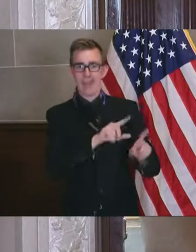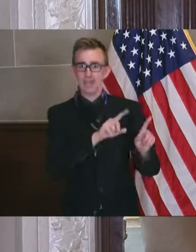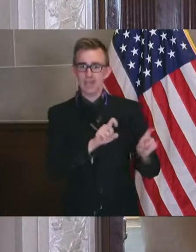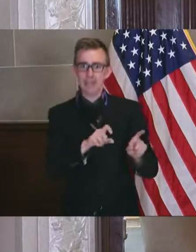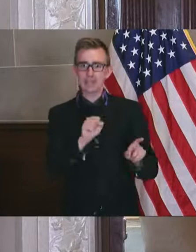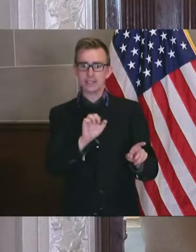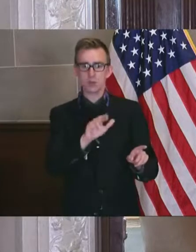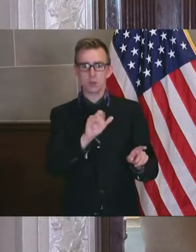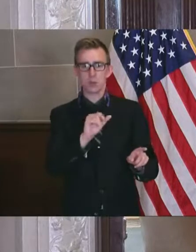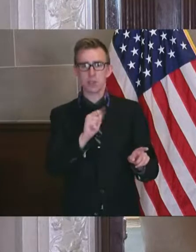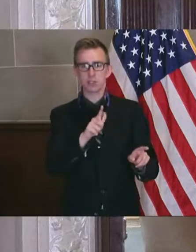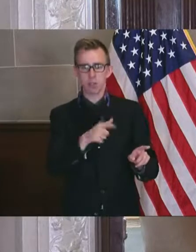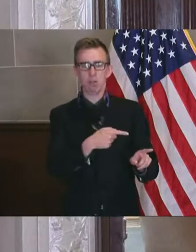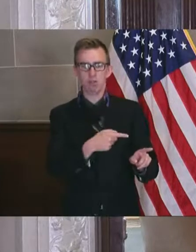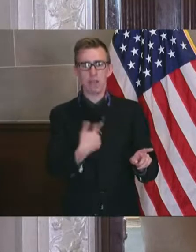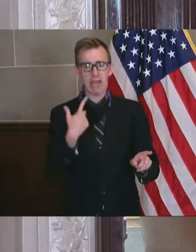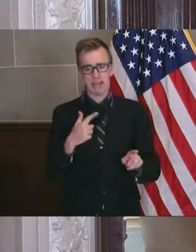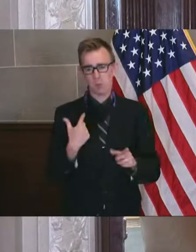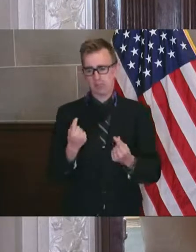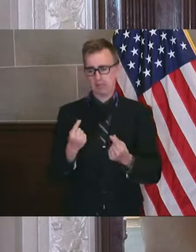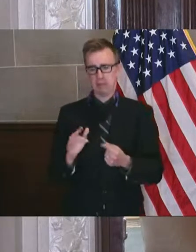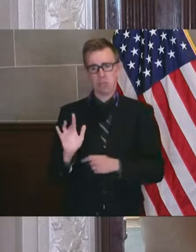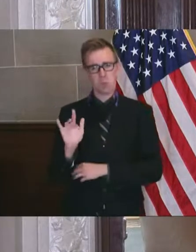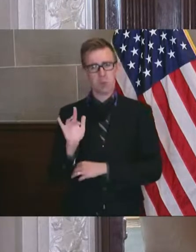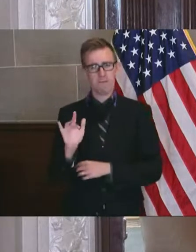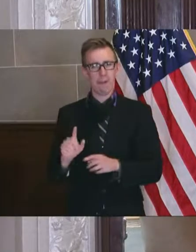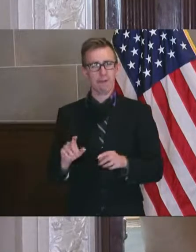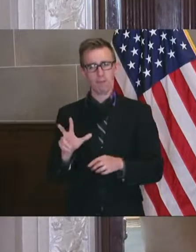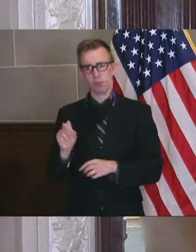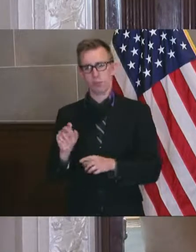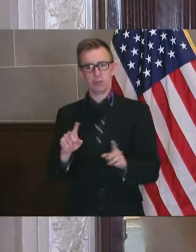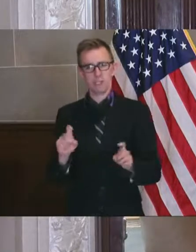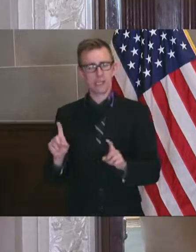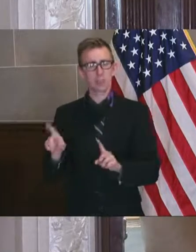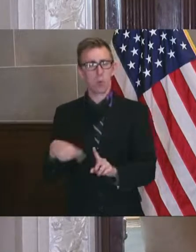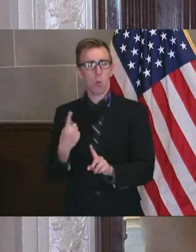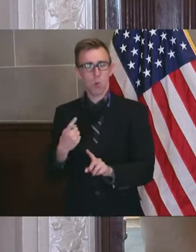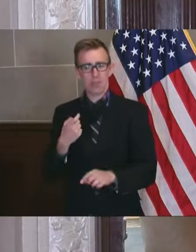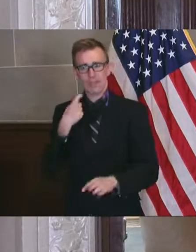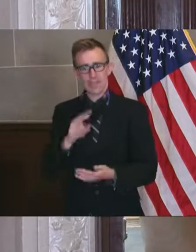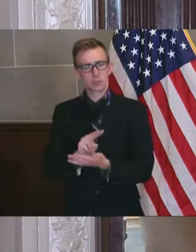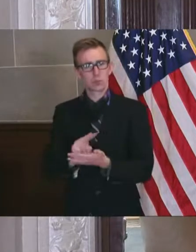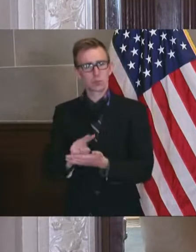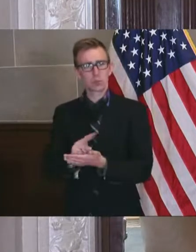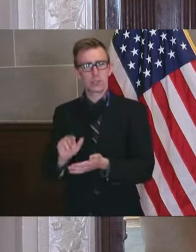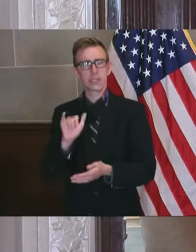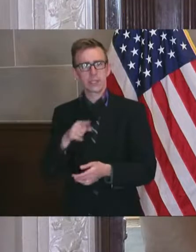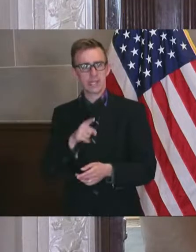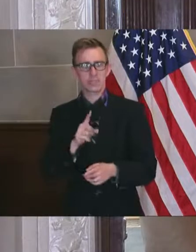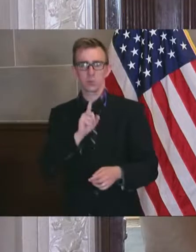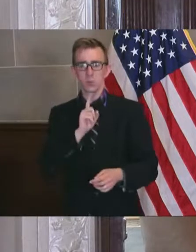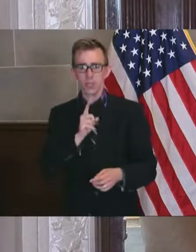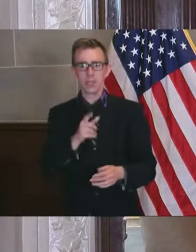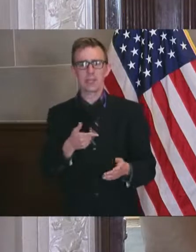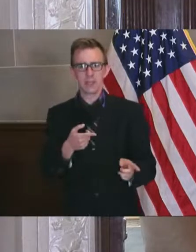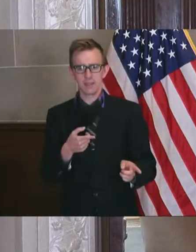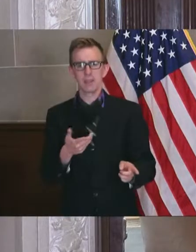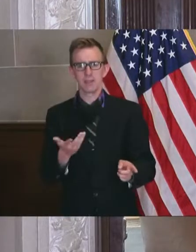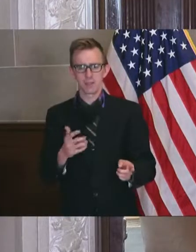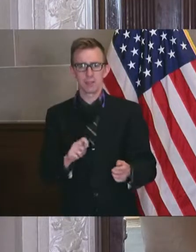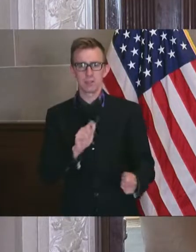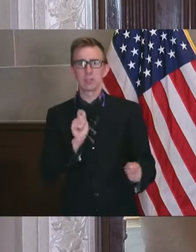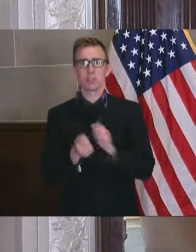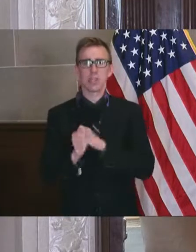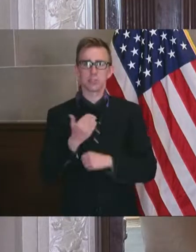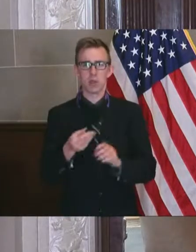10 days that we were doing, I think we did like 25 tests or 30. It's only been in the last 2 weeks that it has significantly